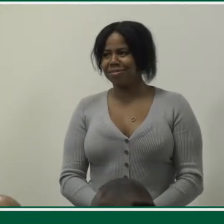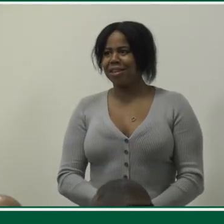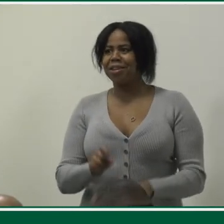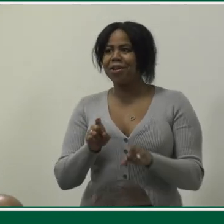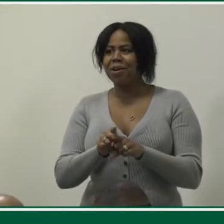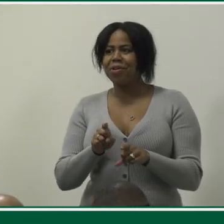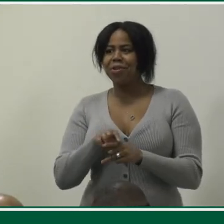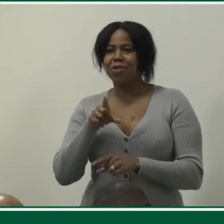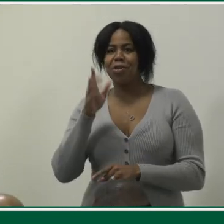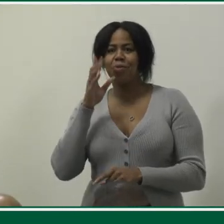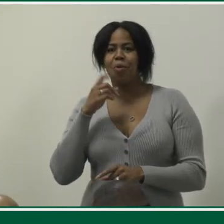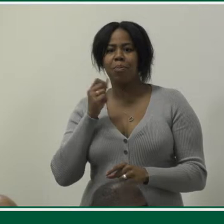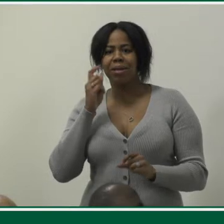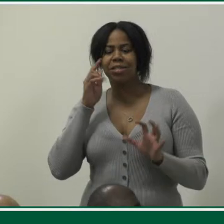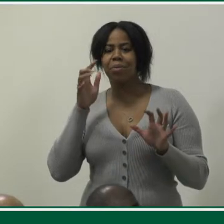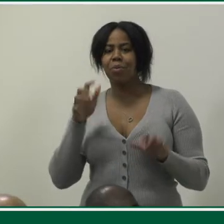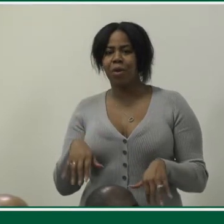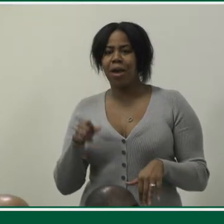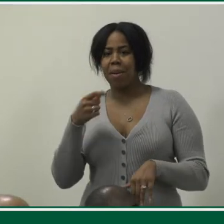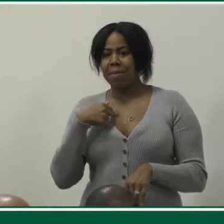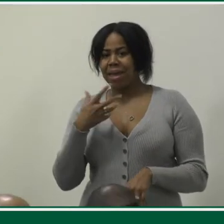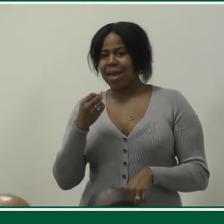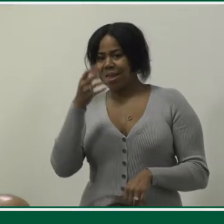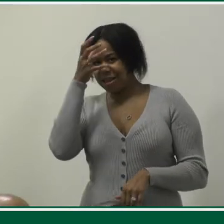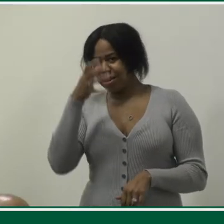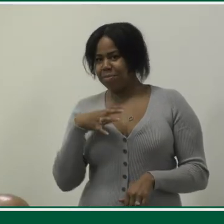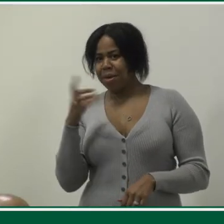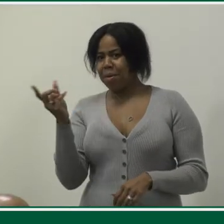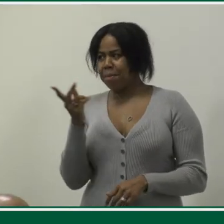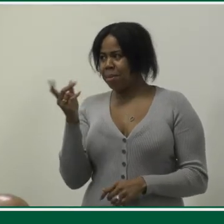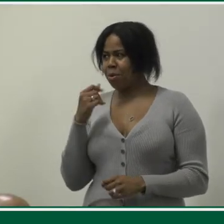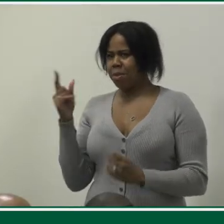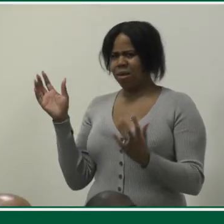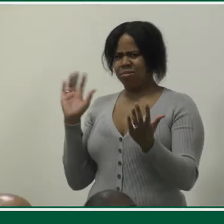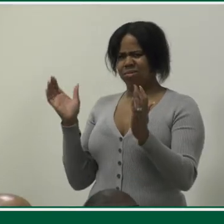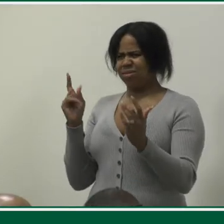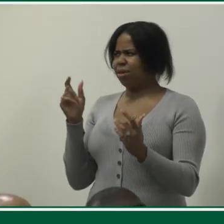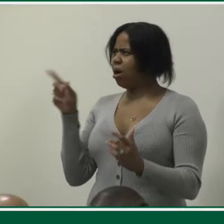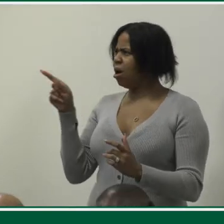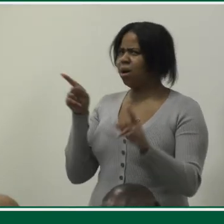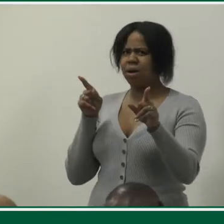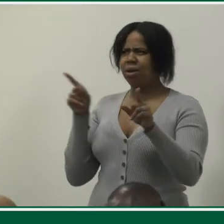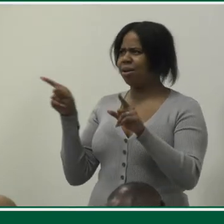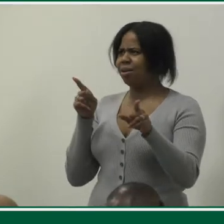By the way, you would be surprised how many times me and this brother get confused for one another.